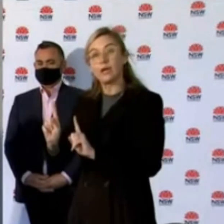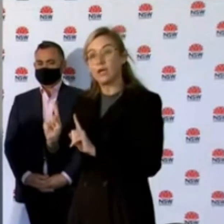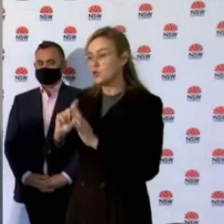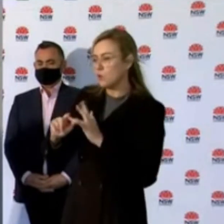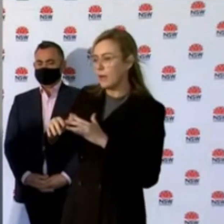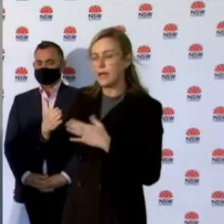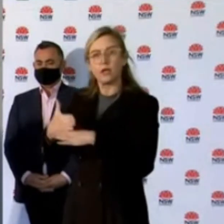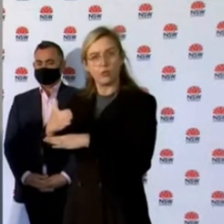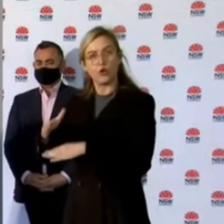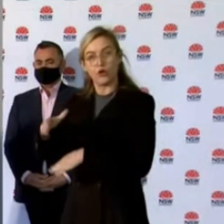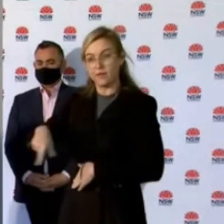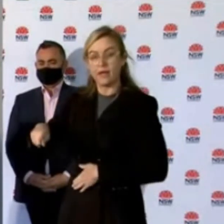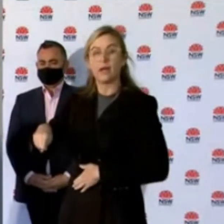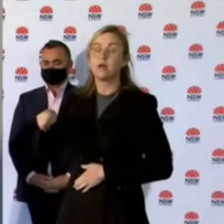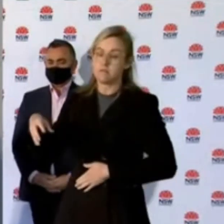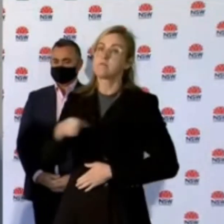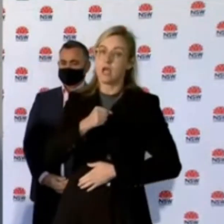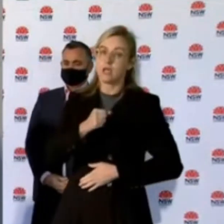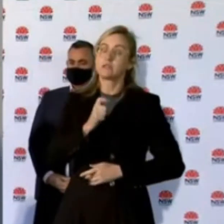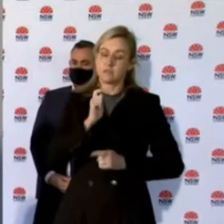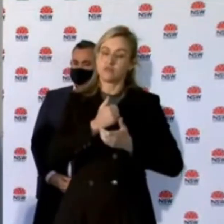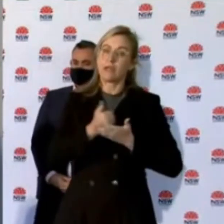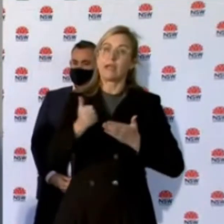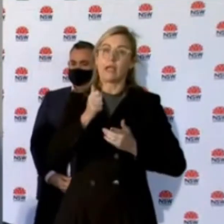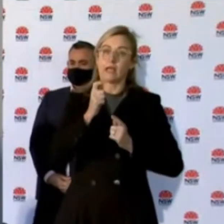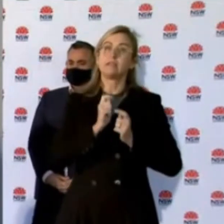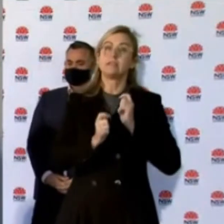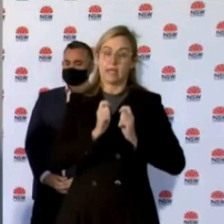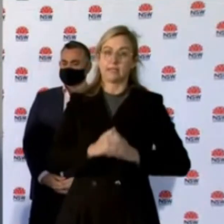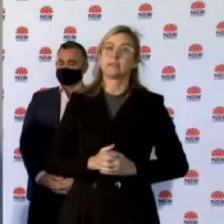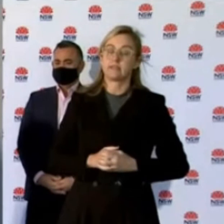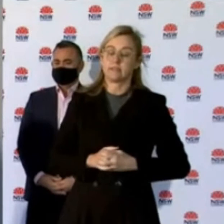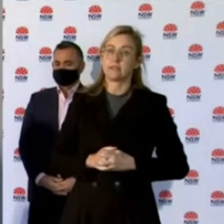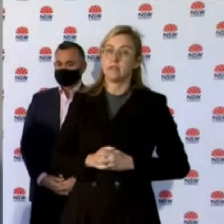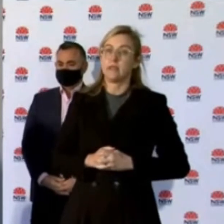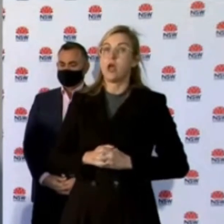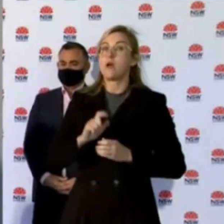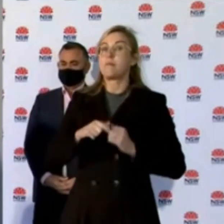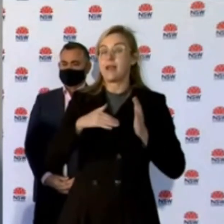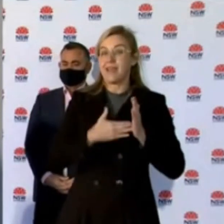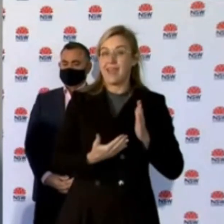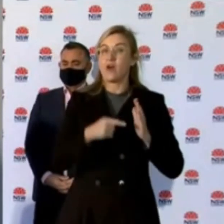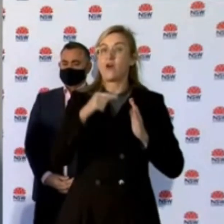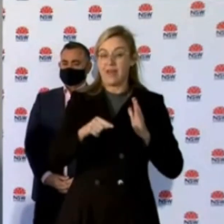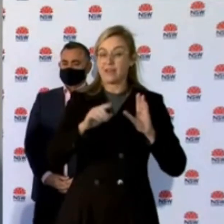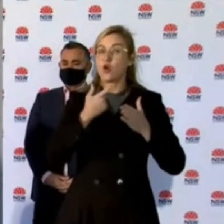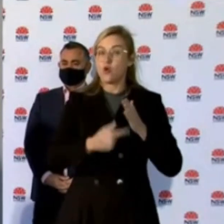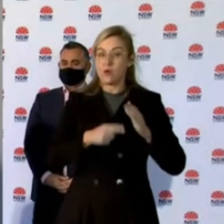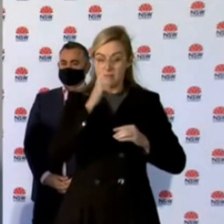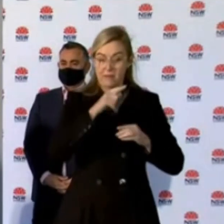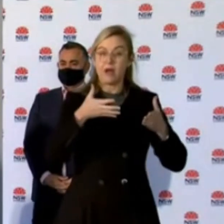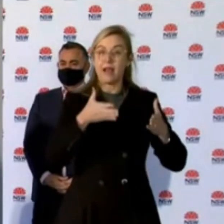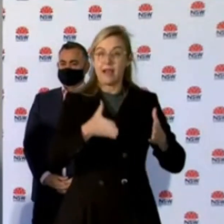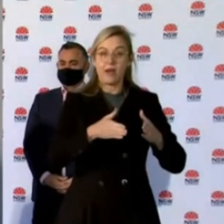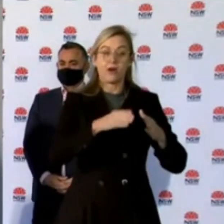transmission anywhere, but most of all in our health and aged care settings. So in the first instance, they're the only category of worker from Canterbury, Bankstown or